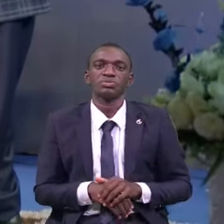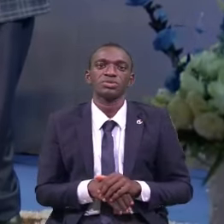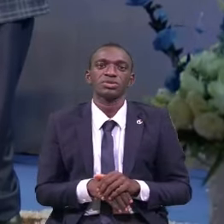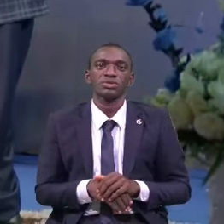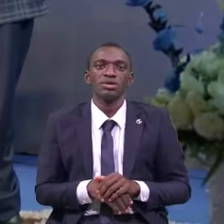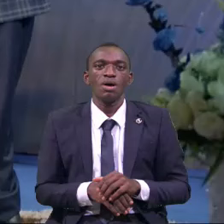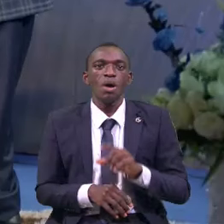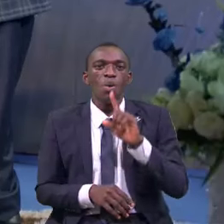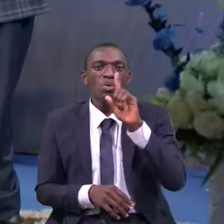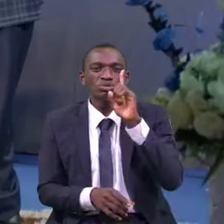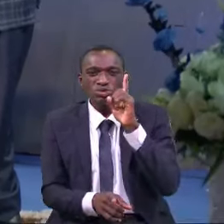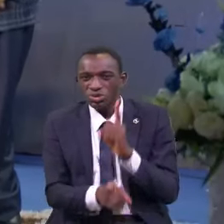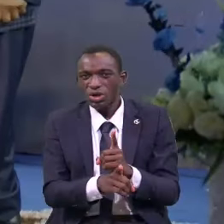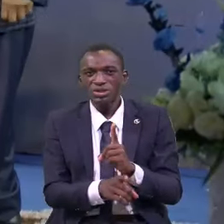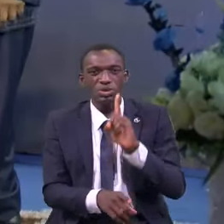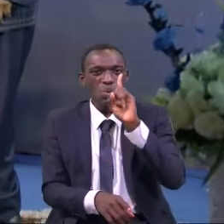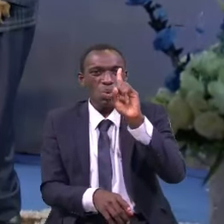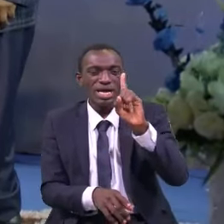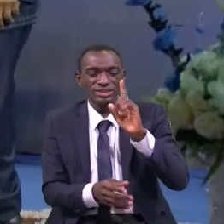One single cleansing.